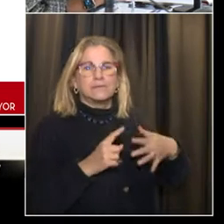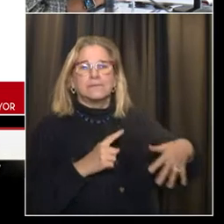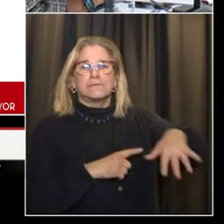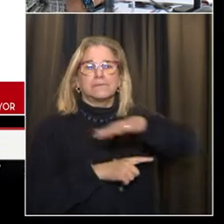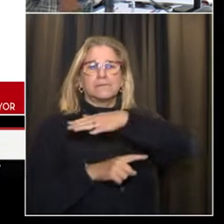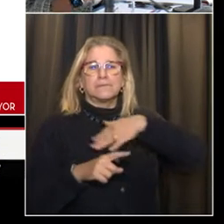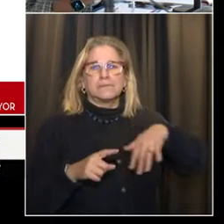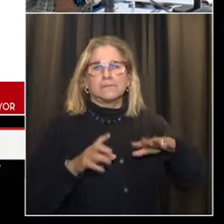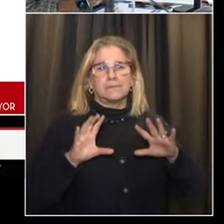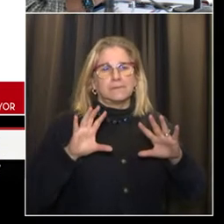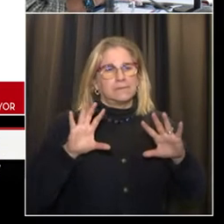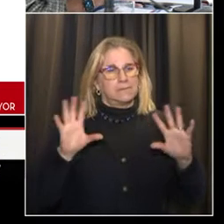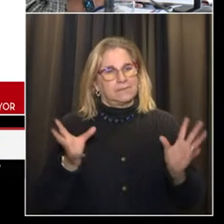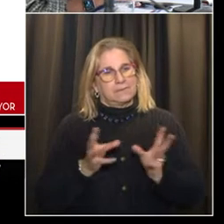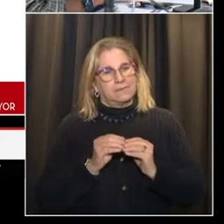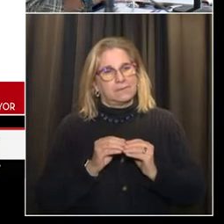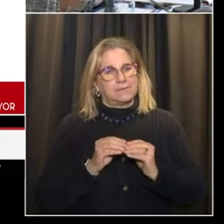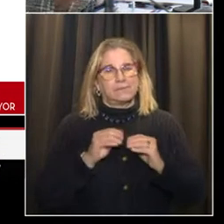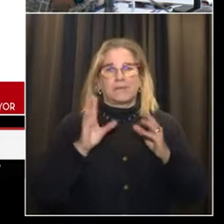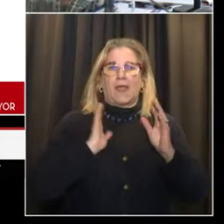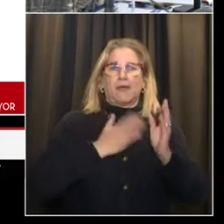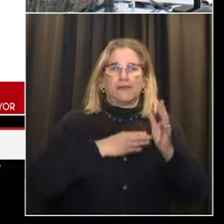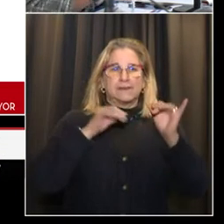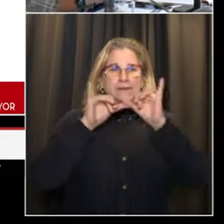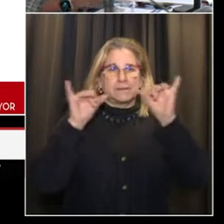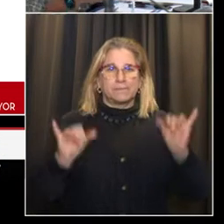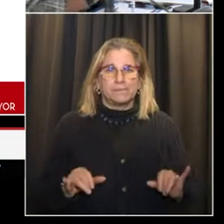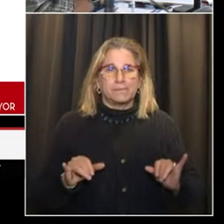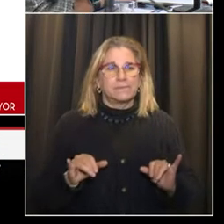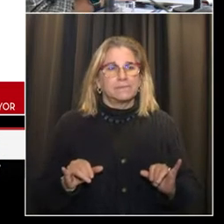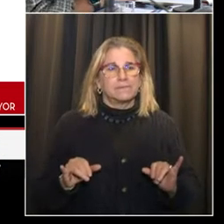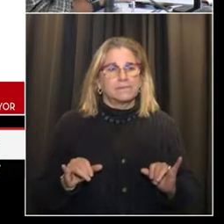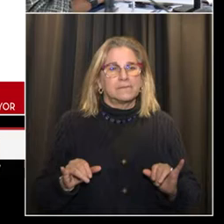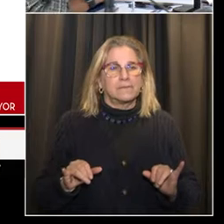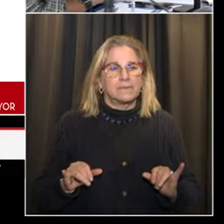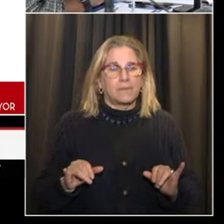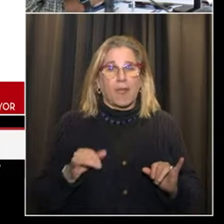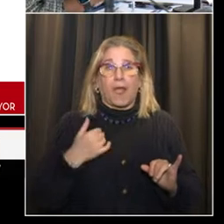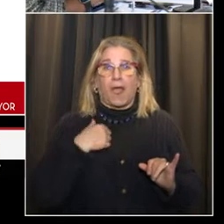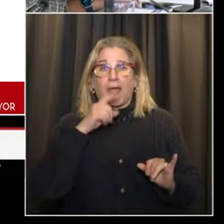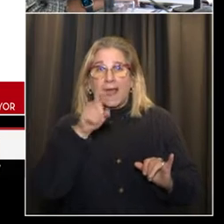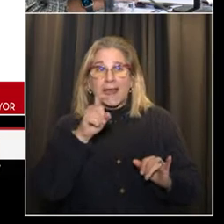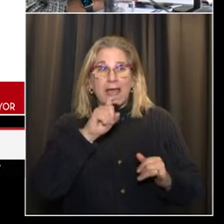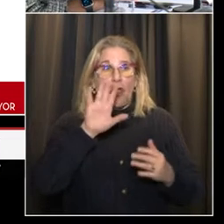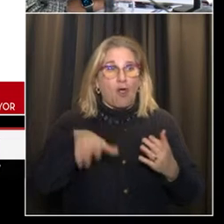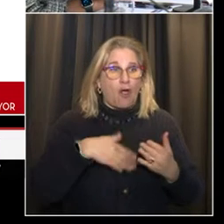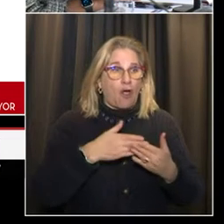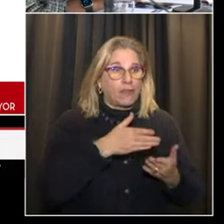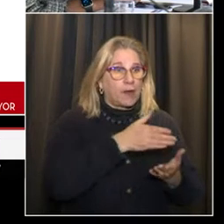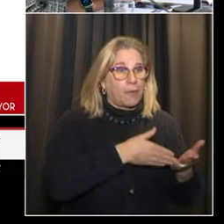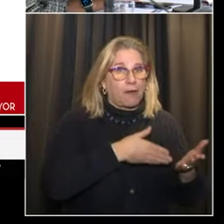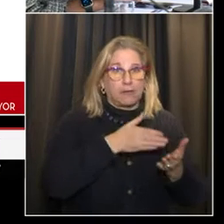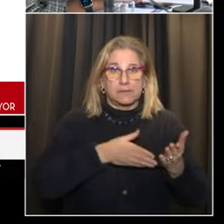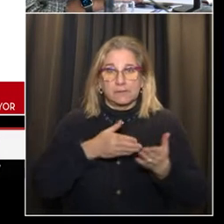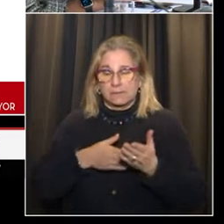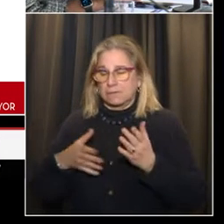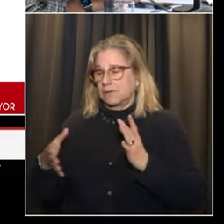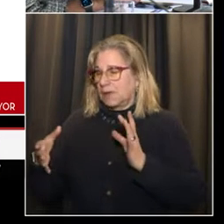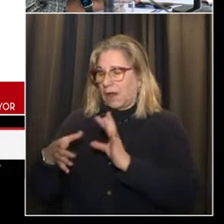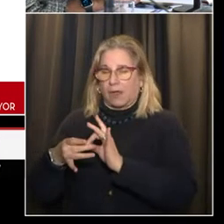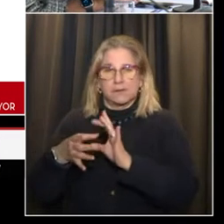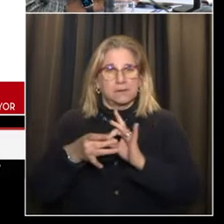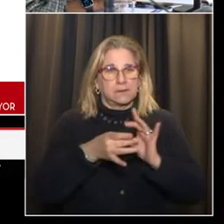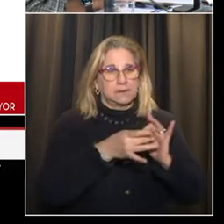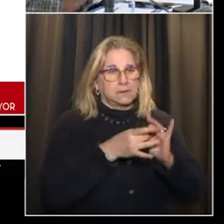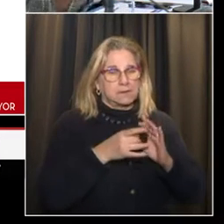system, and the health of the system is dependent upon the health of each part. We'll talk about some ways in which we are working to drive down